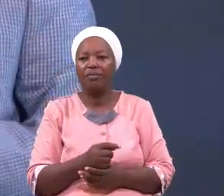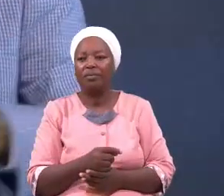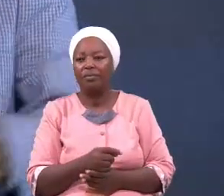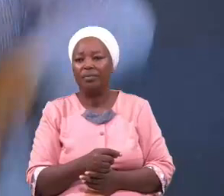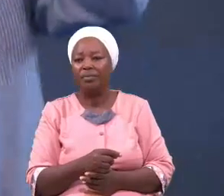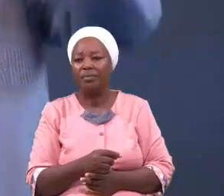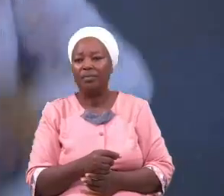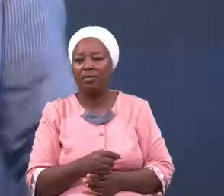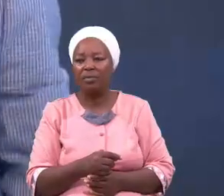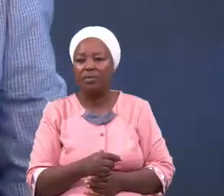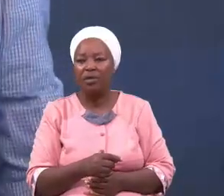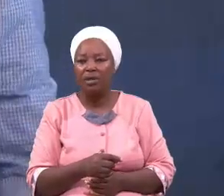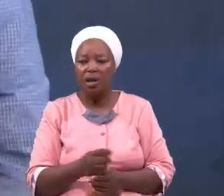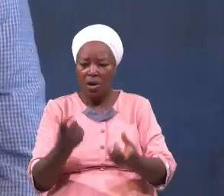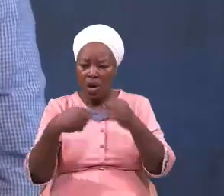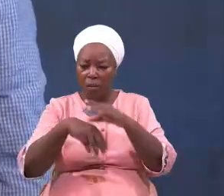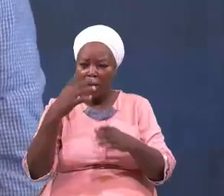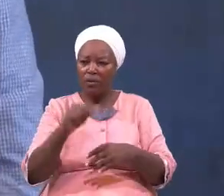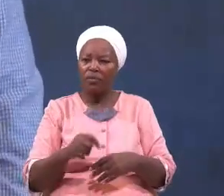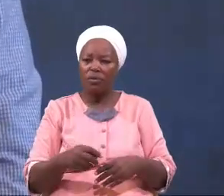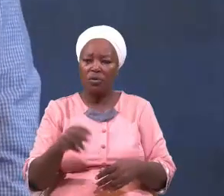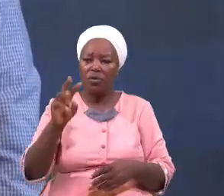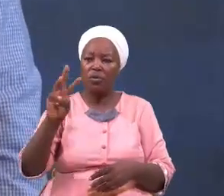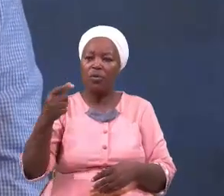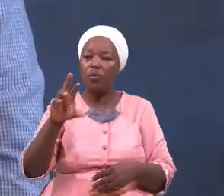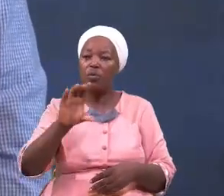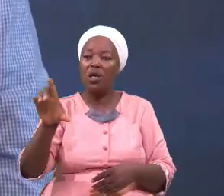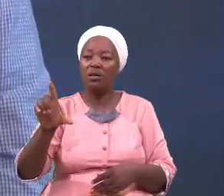It says, come out of your wheelchair.